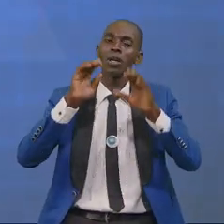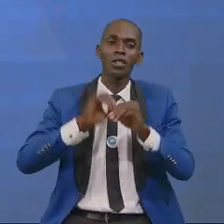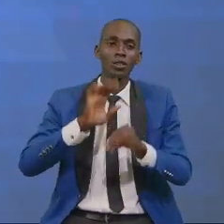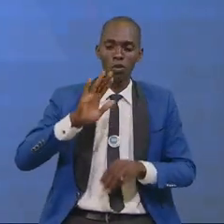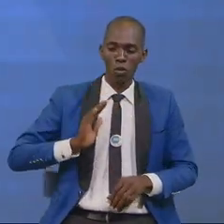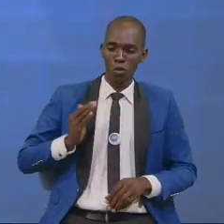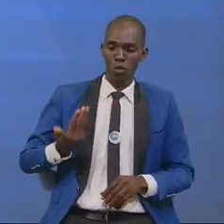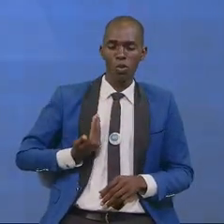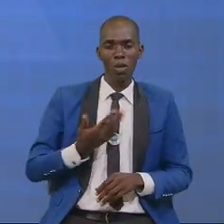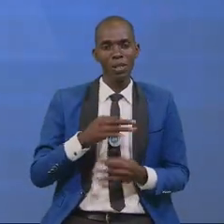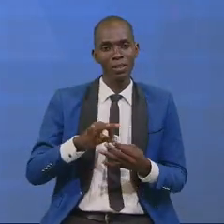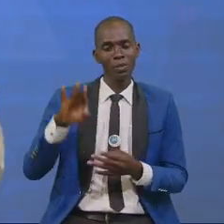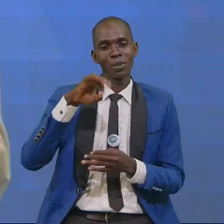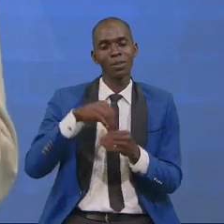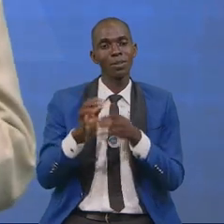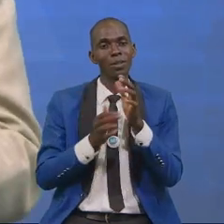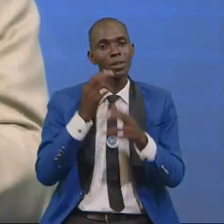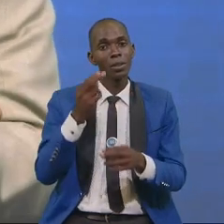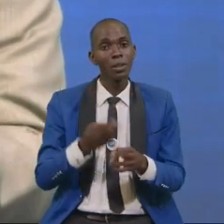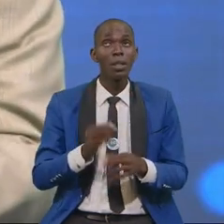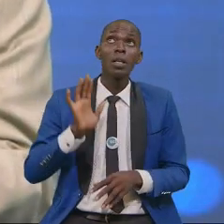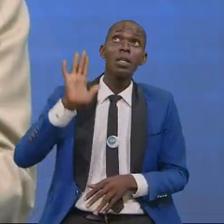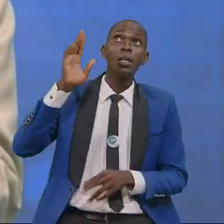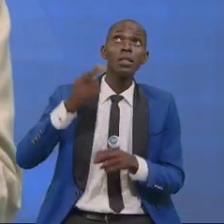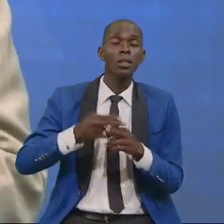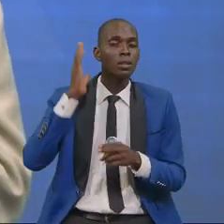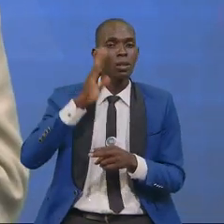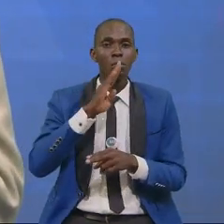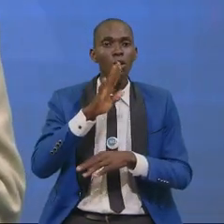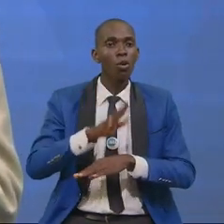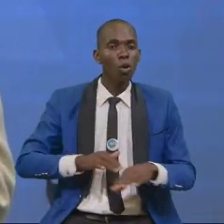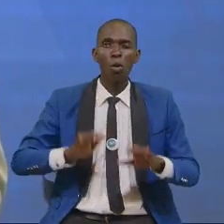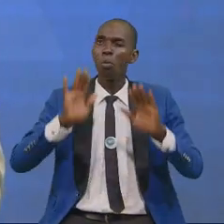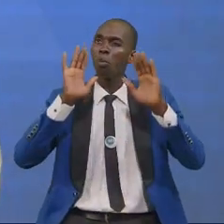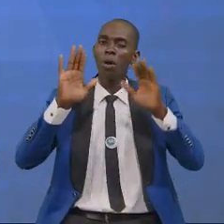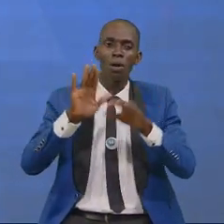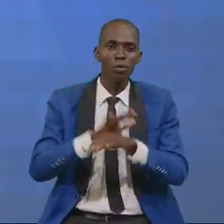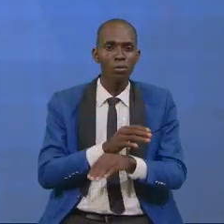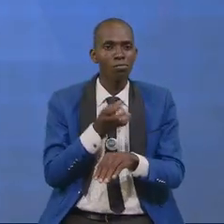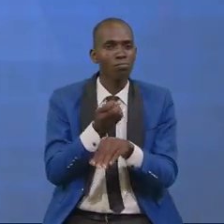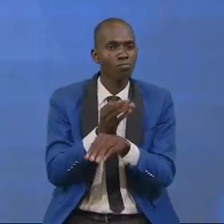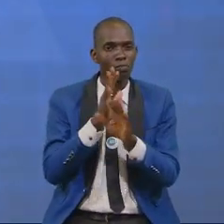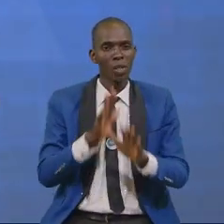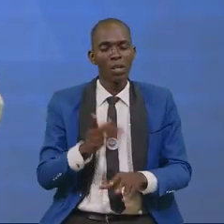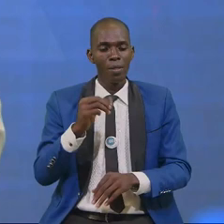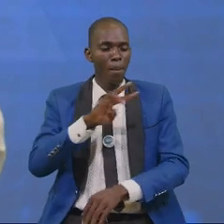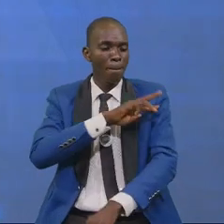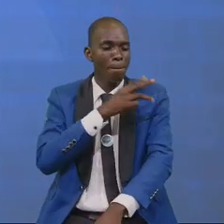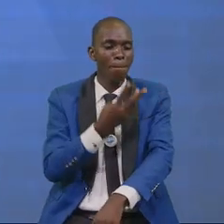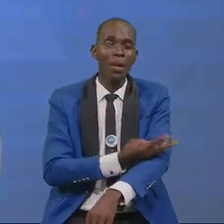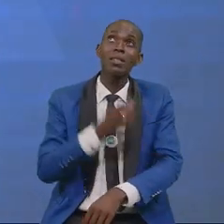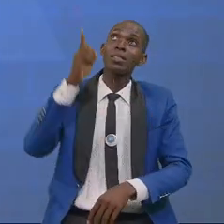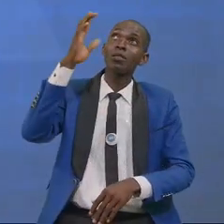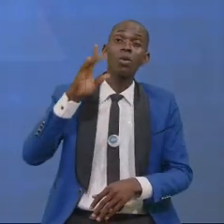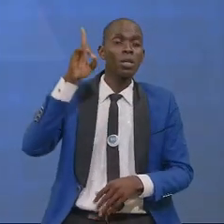His name shall be called Wonderful. Counselor, the mighty God, the mighty God. He has might,